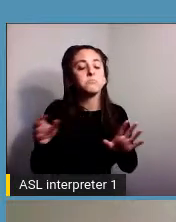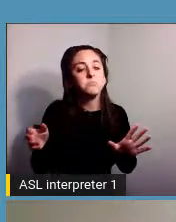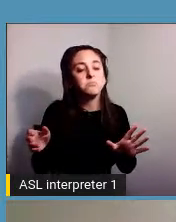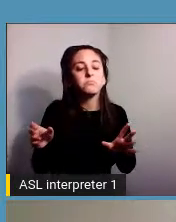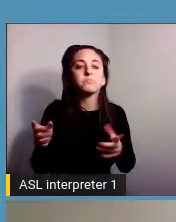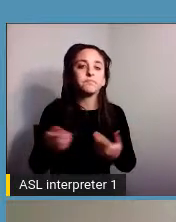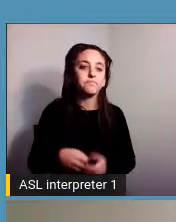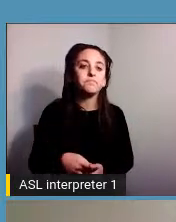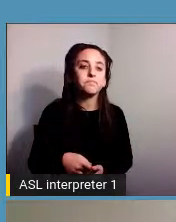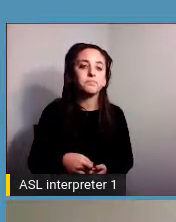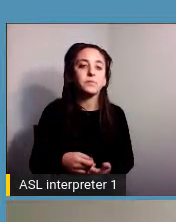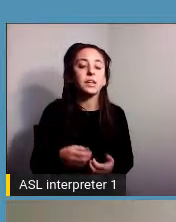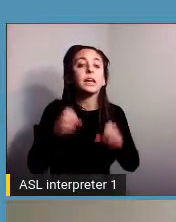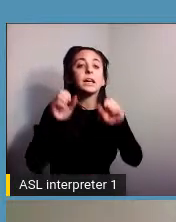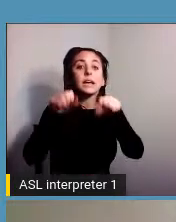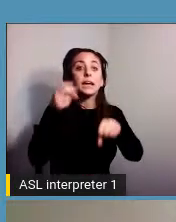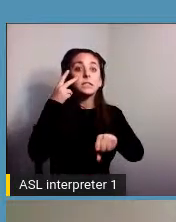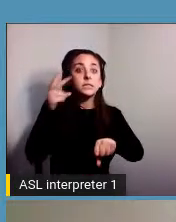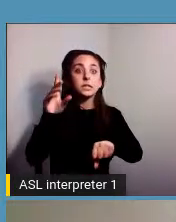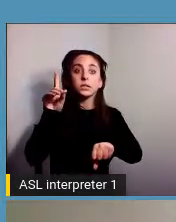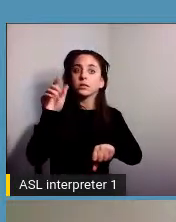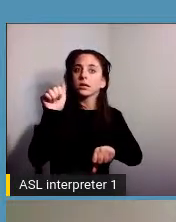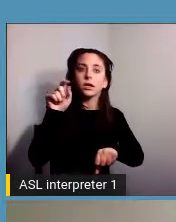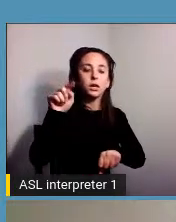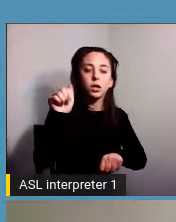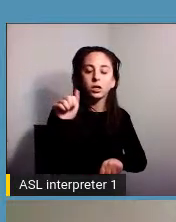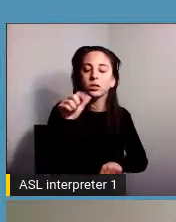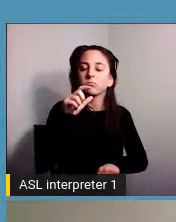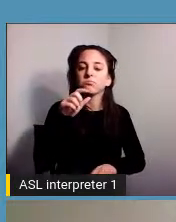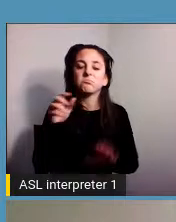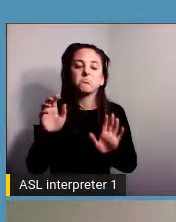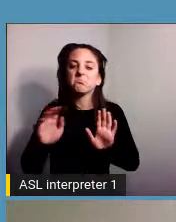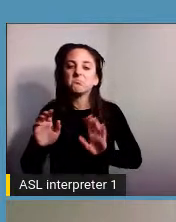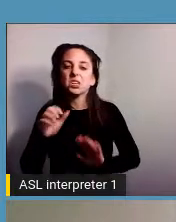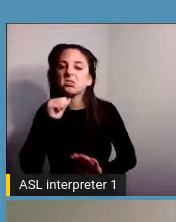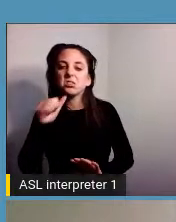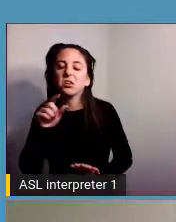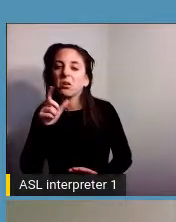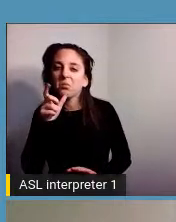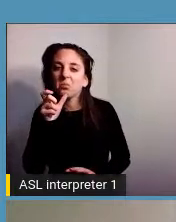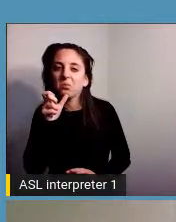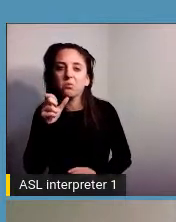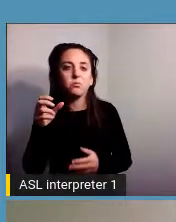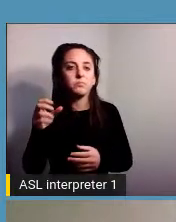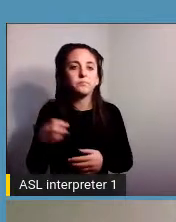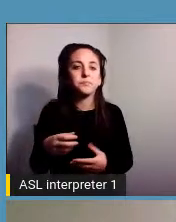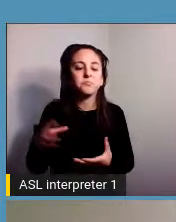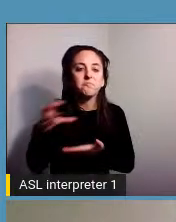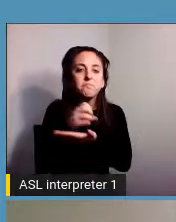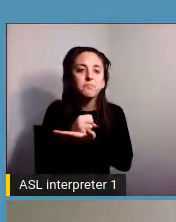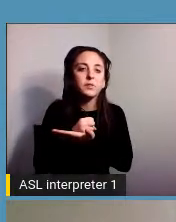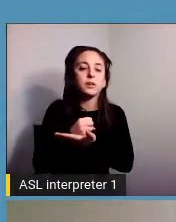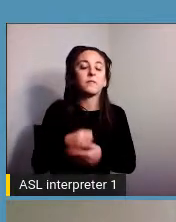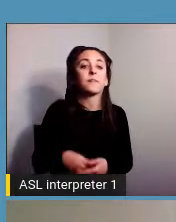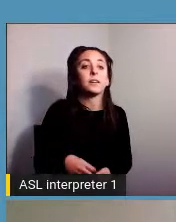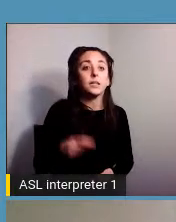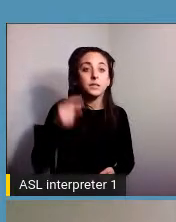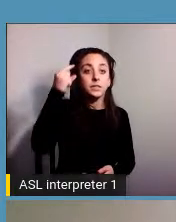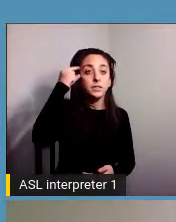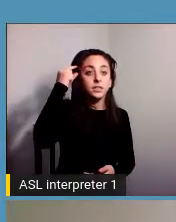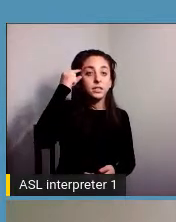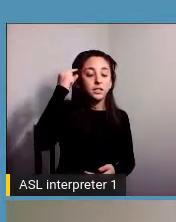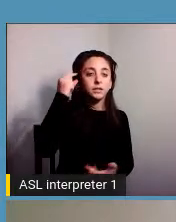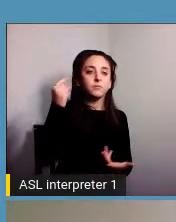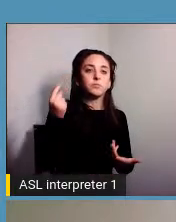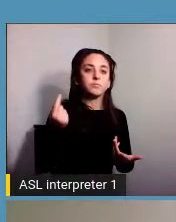can figure that out by looking at the data rather than who it came from. And we think that by doing that, it really, really